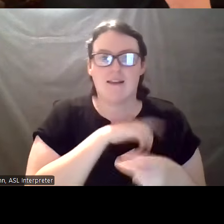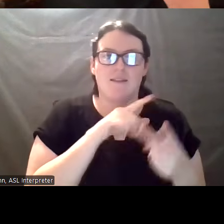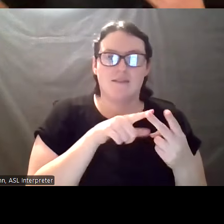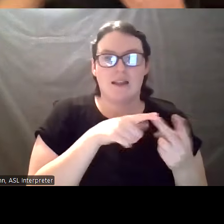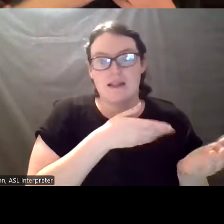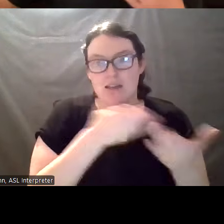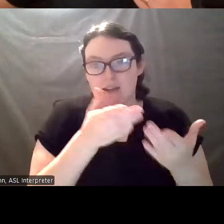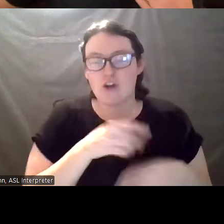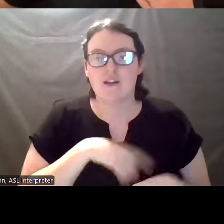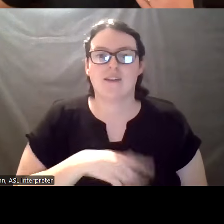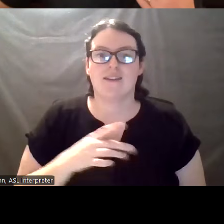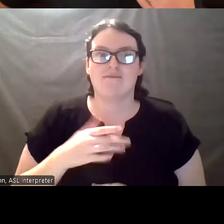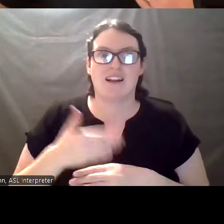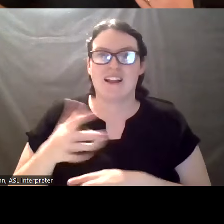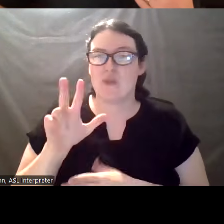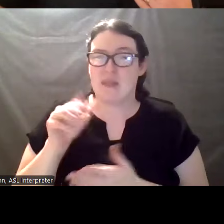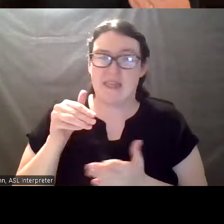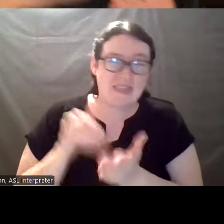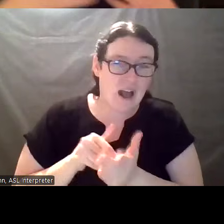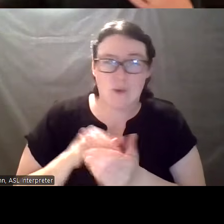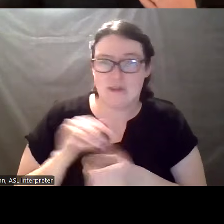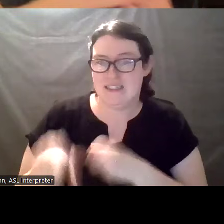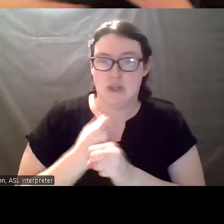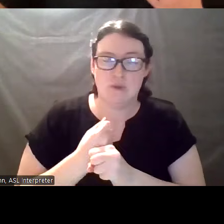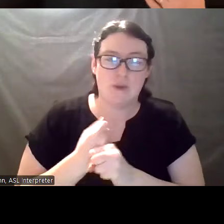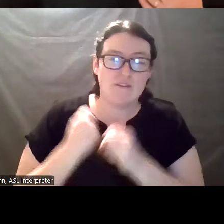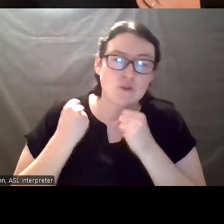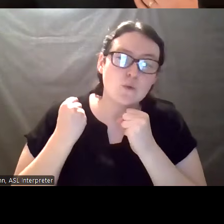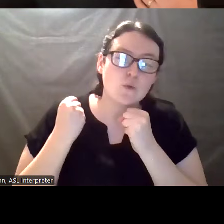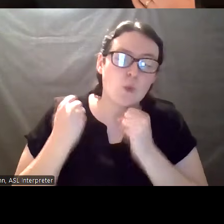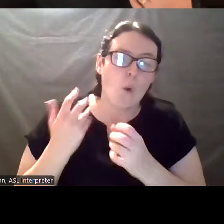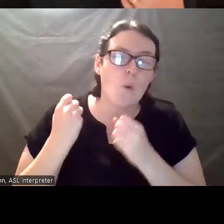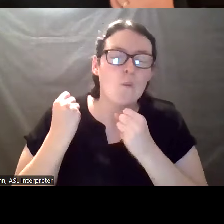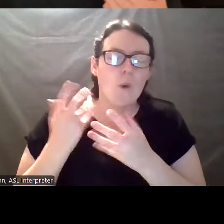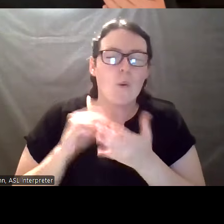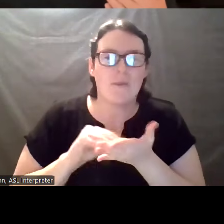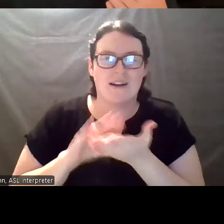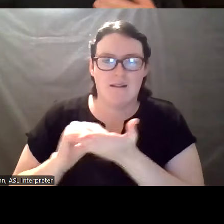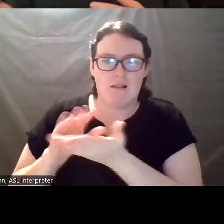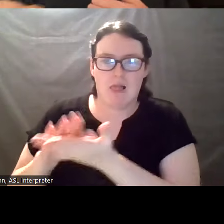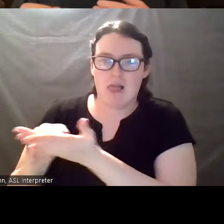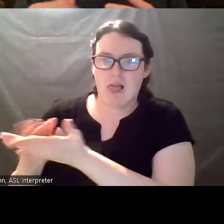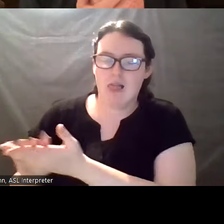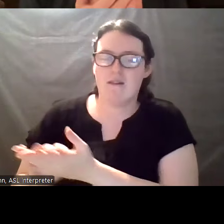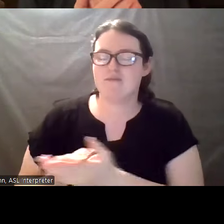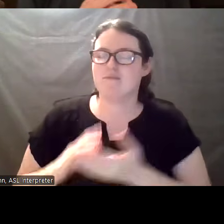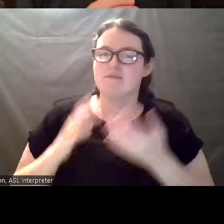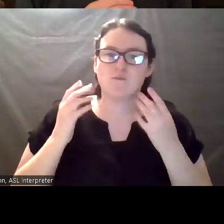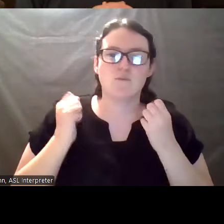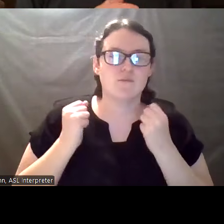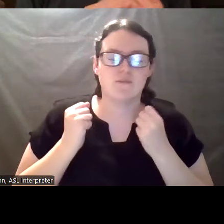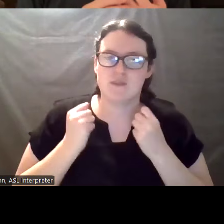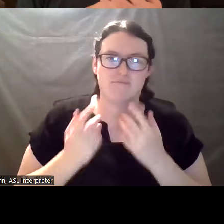years, beer is all over the place in the cuneiform record. We have thousands, it appears in thousands of tablets, but what I'm showing you